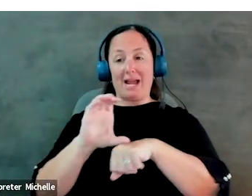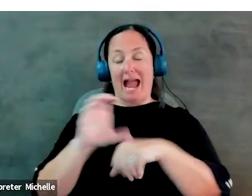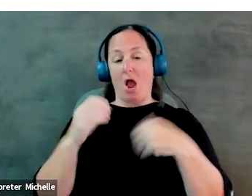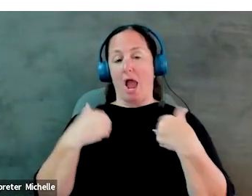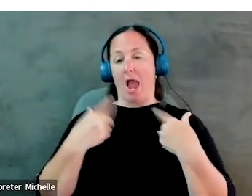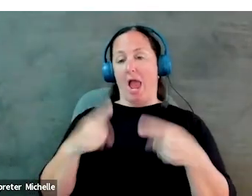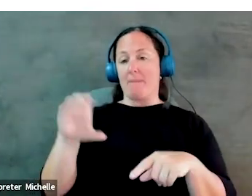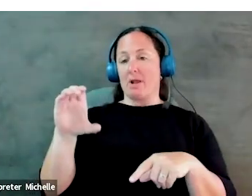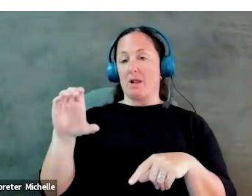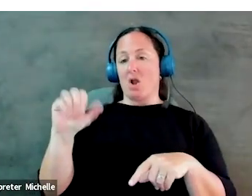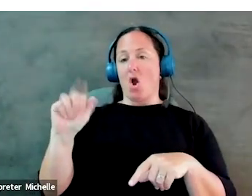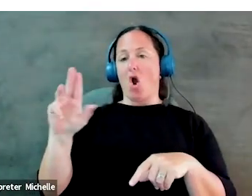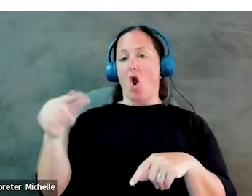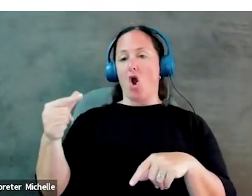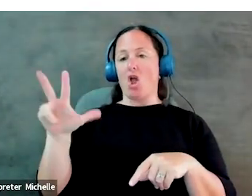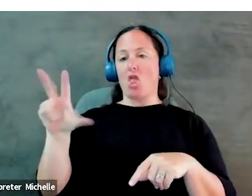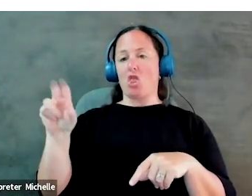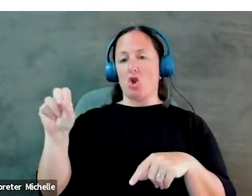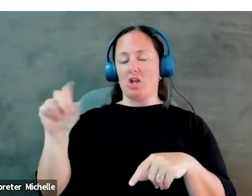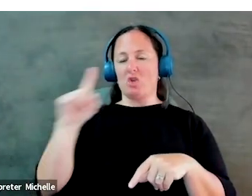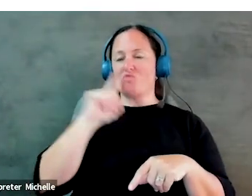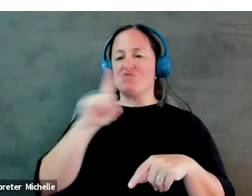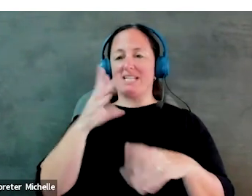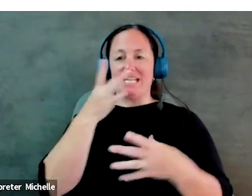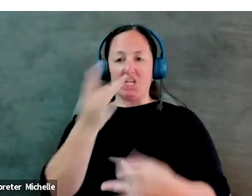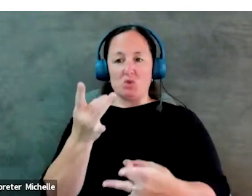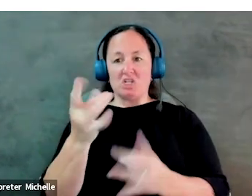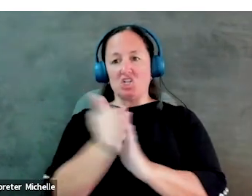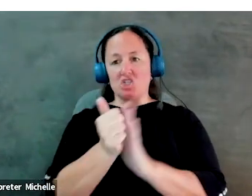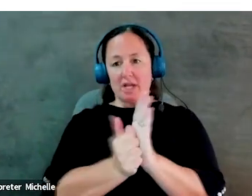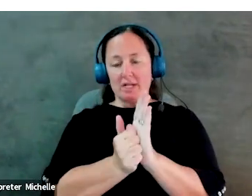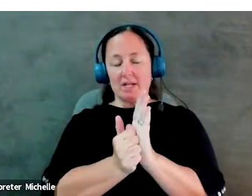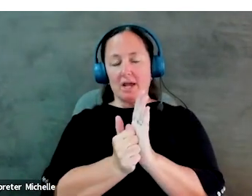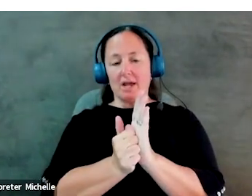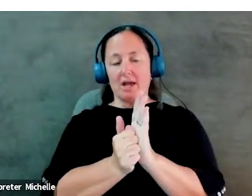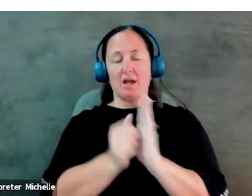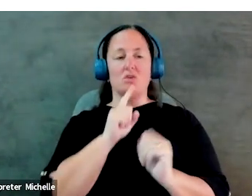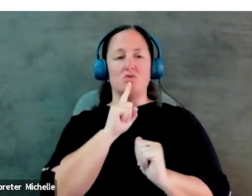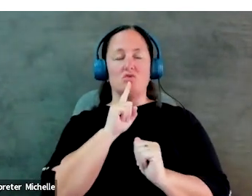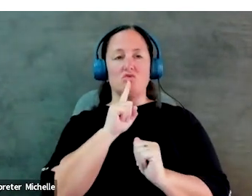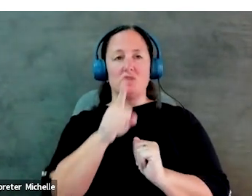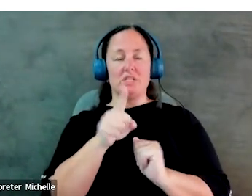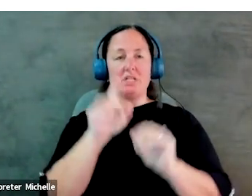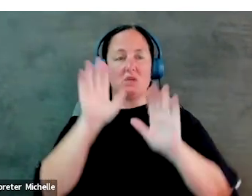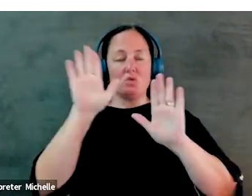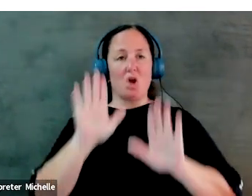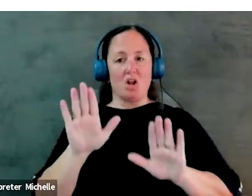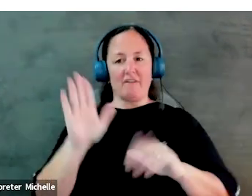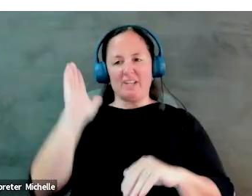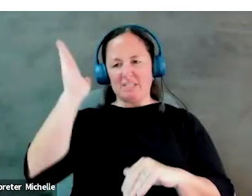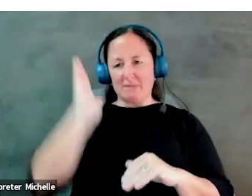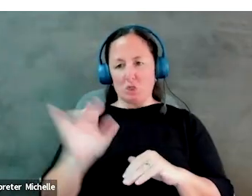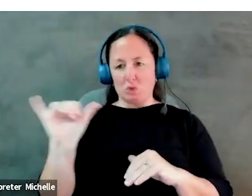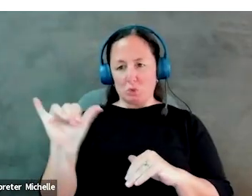on August 30th with a very interesting agenda and some truly